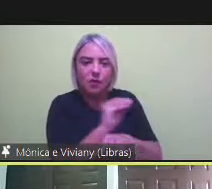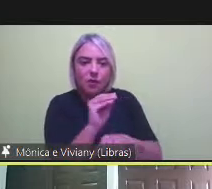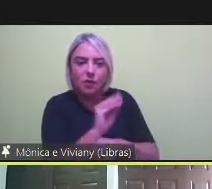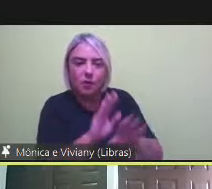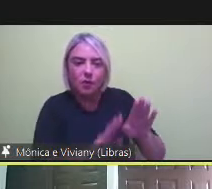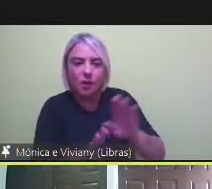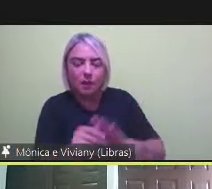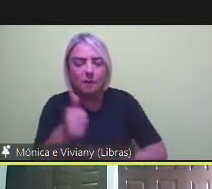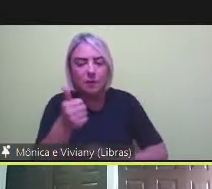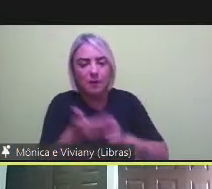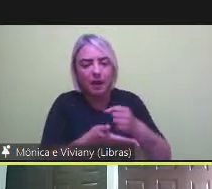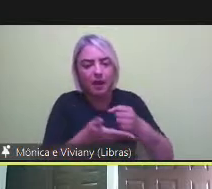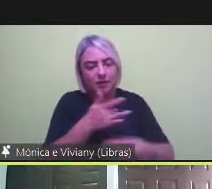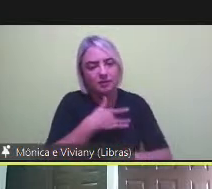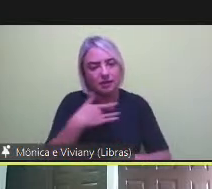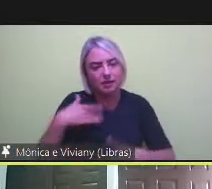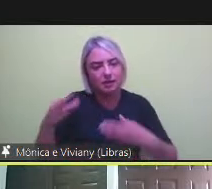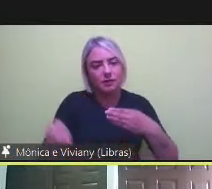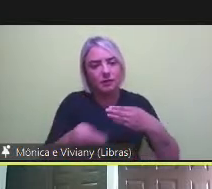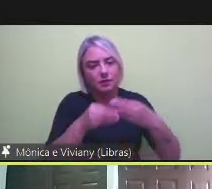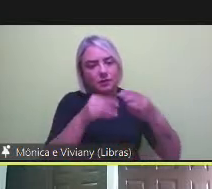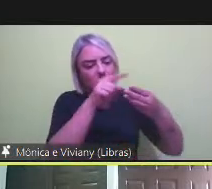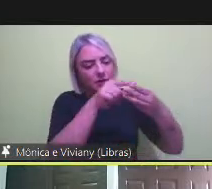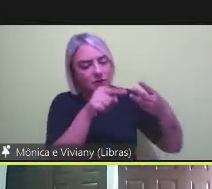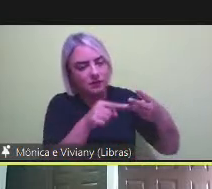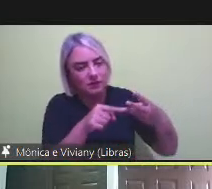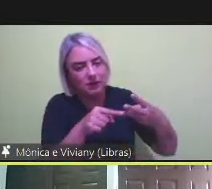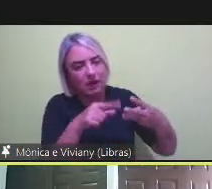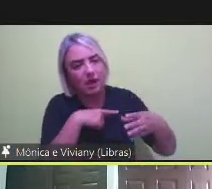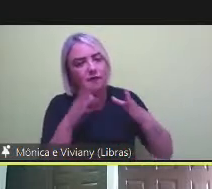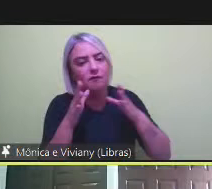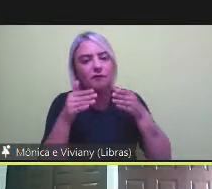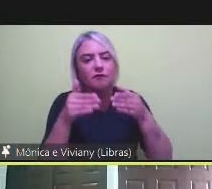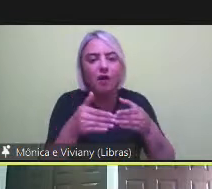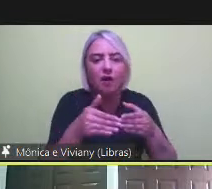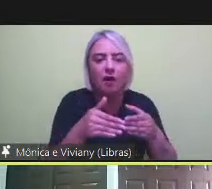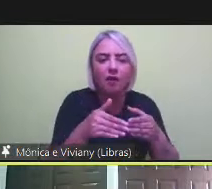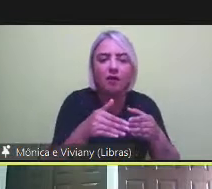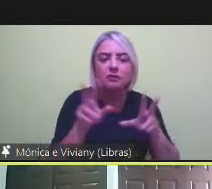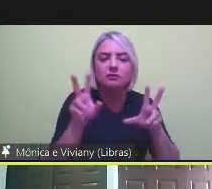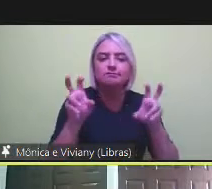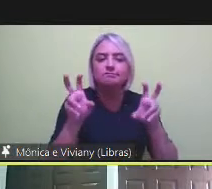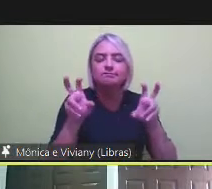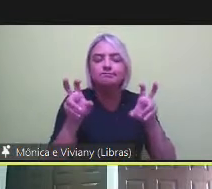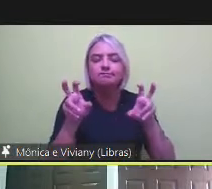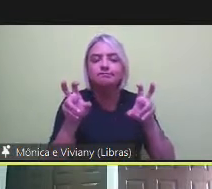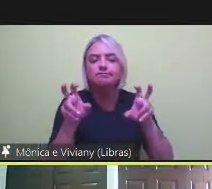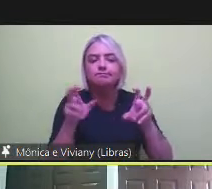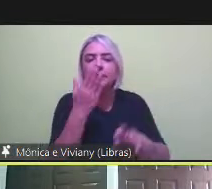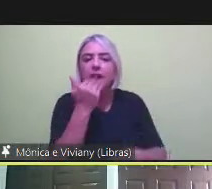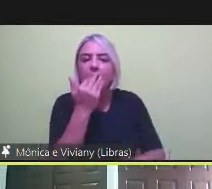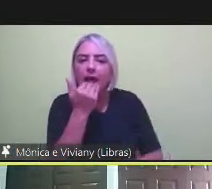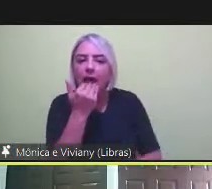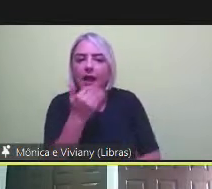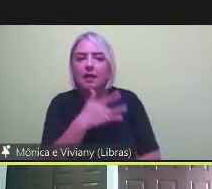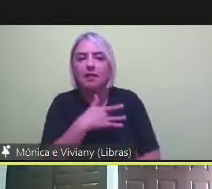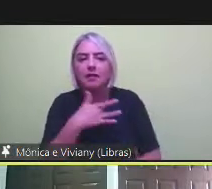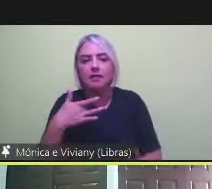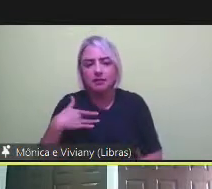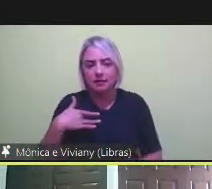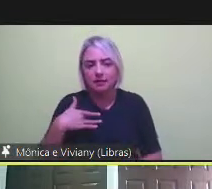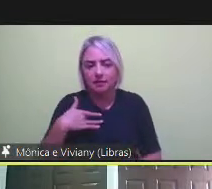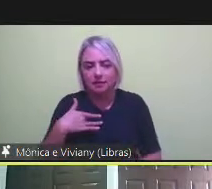program focuses on topics such as healthy eating, reading food labels,